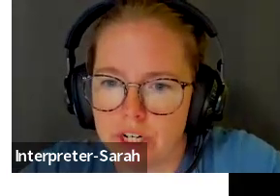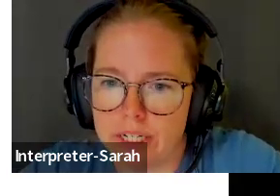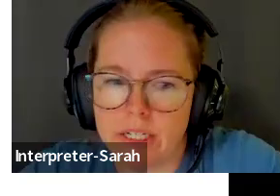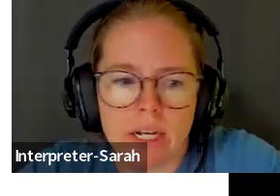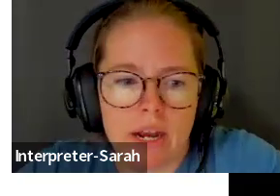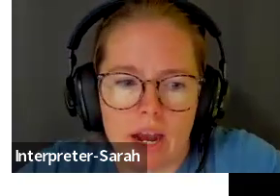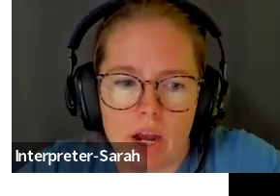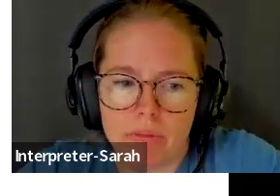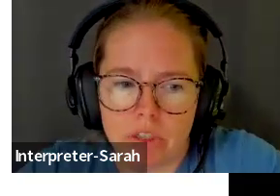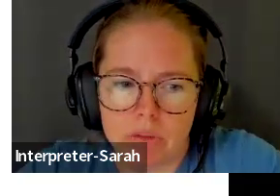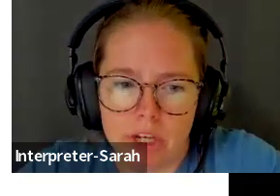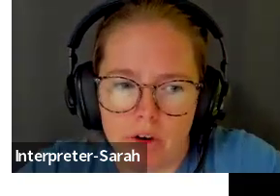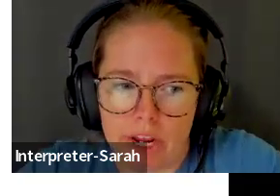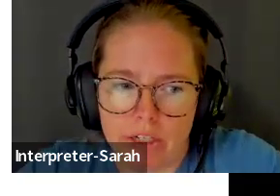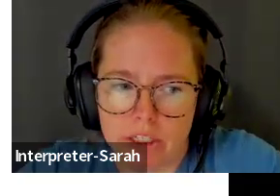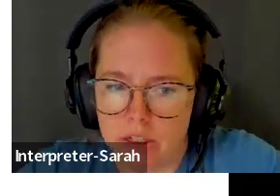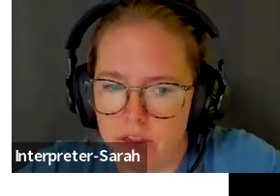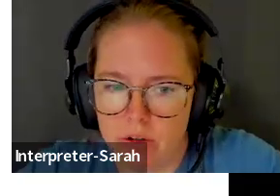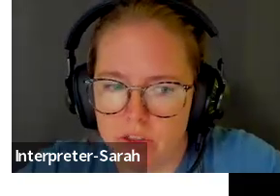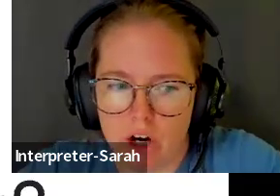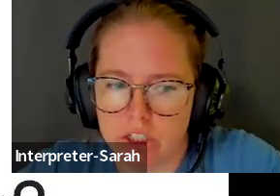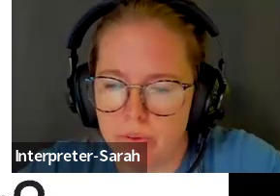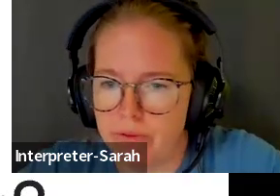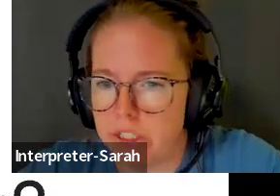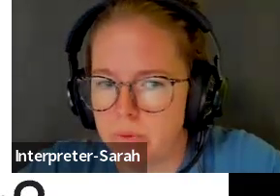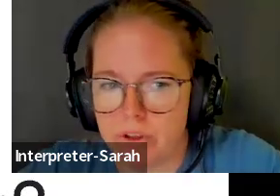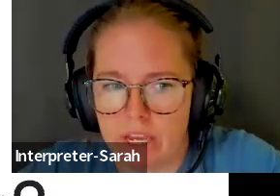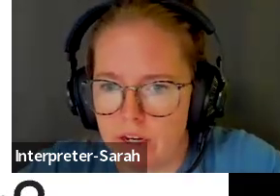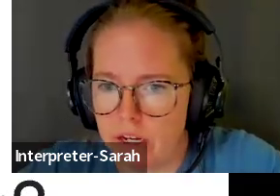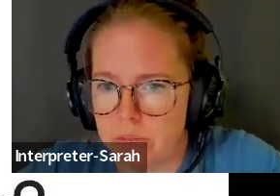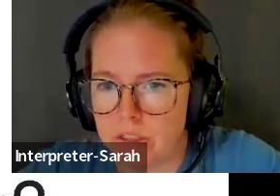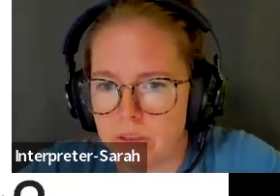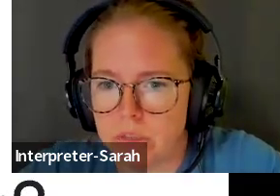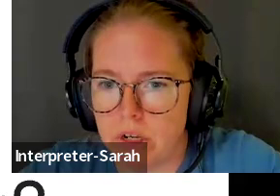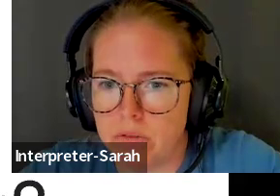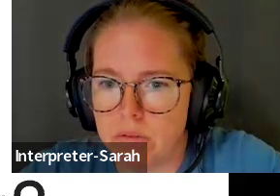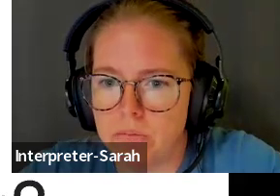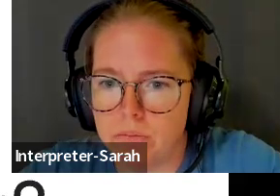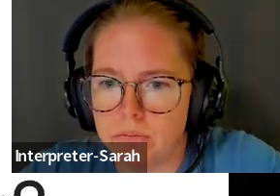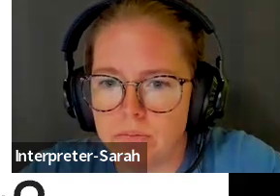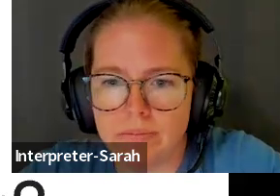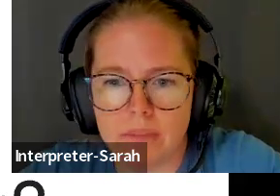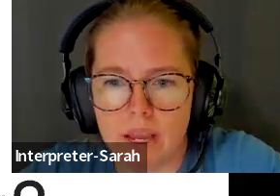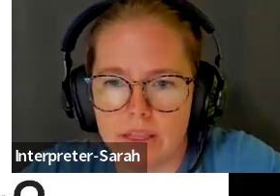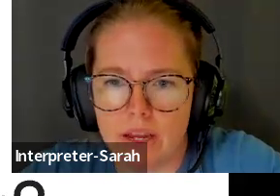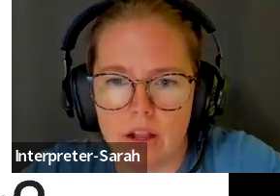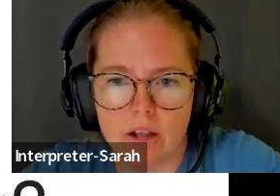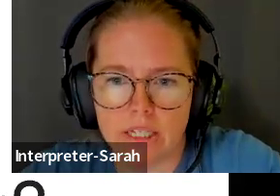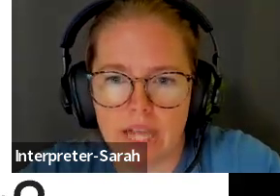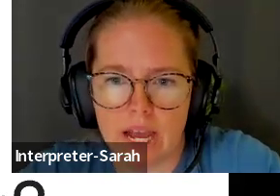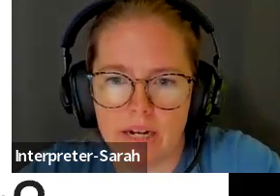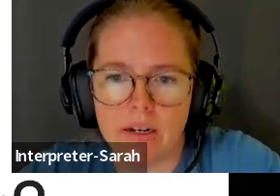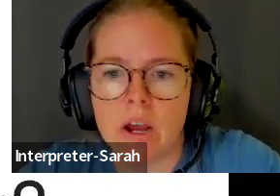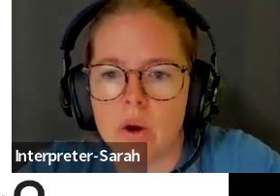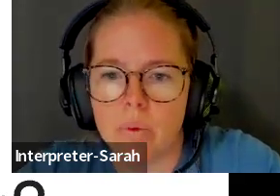for children, this would be a great little chart to reference where they can express themselves. And then